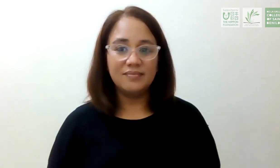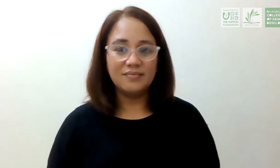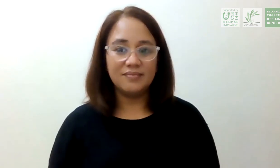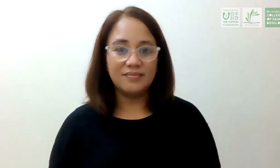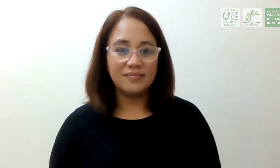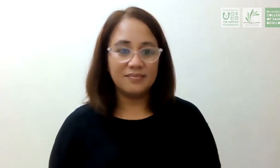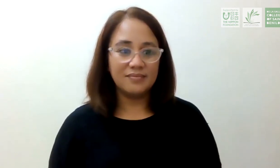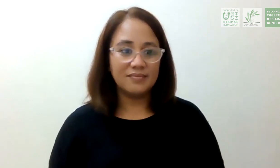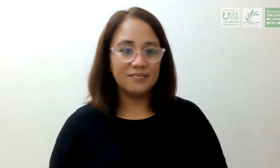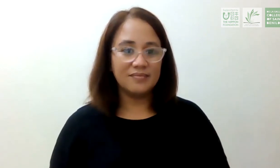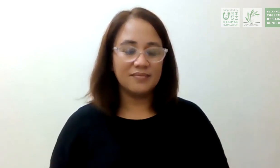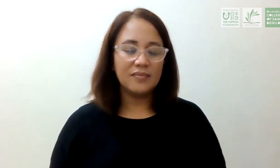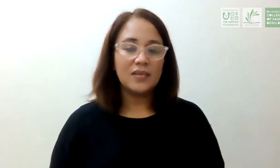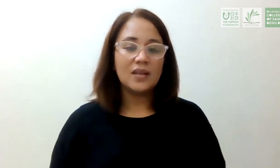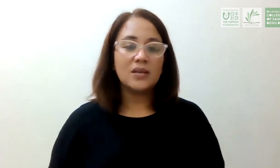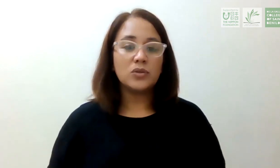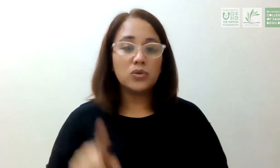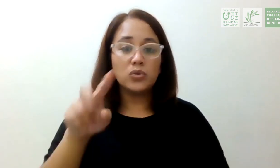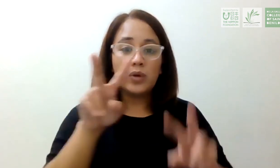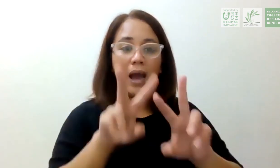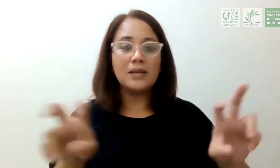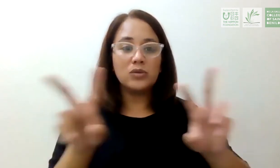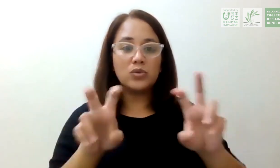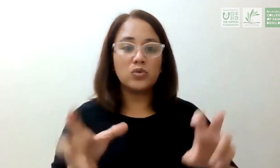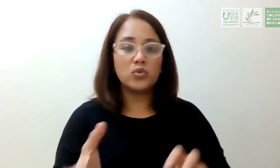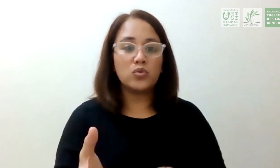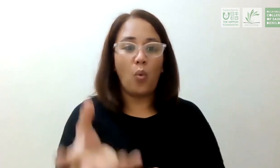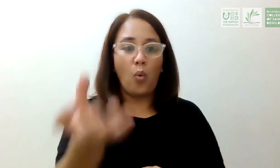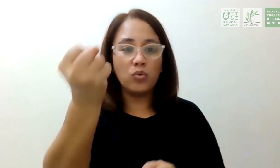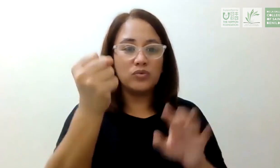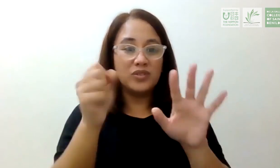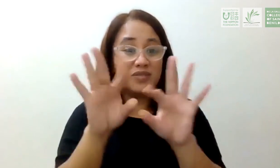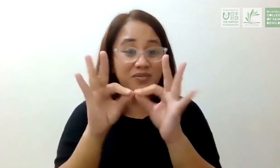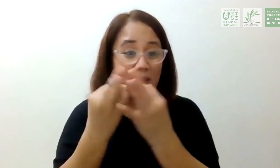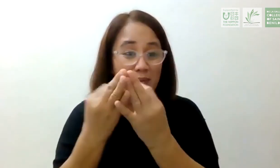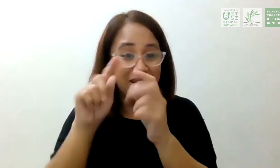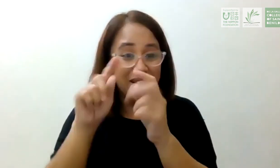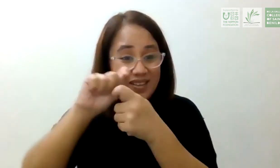Okay, analyze your own kinship terms.